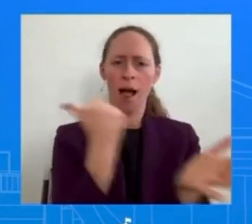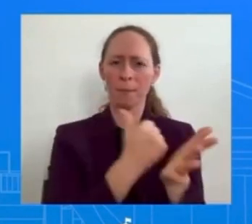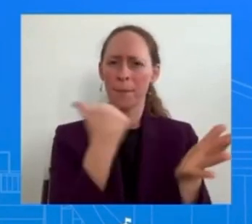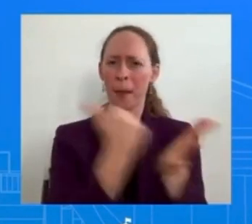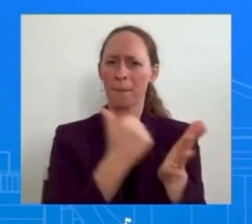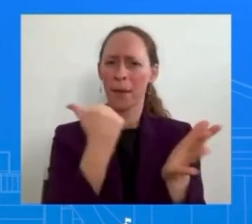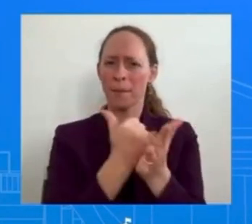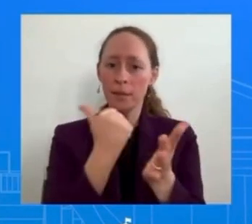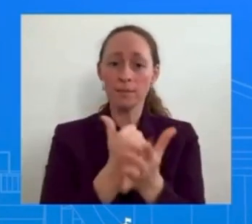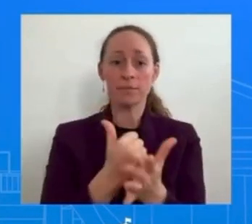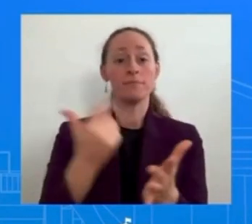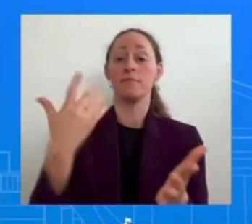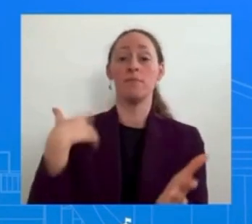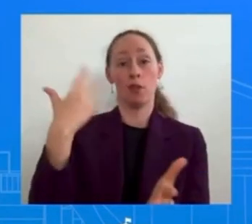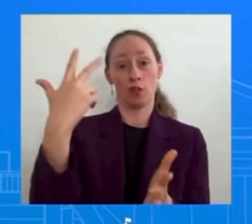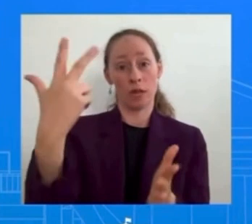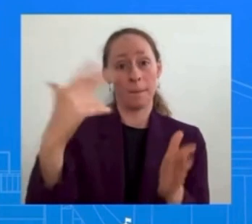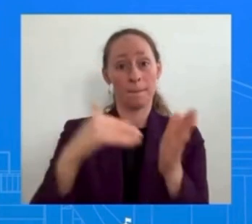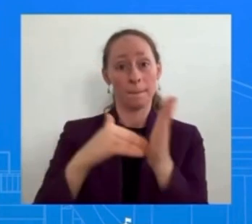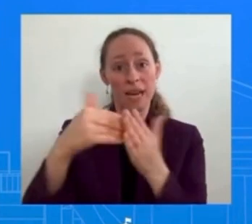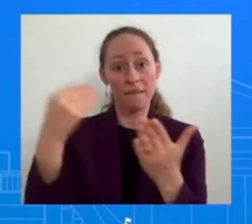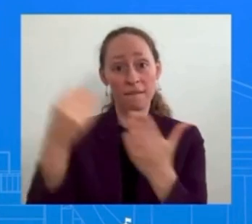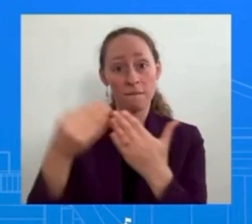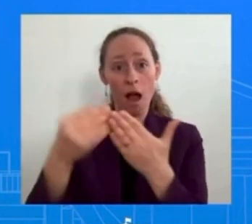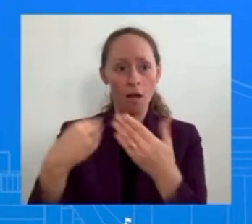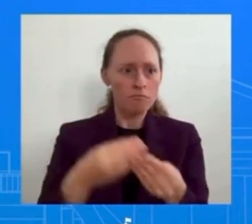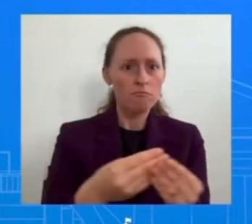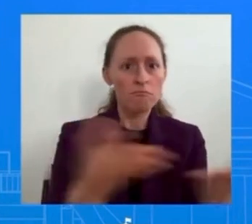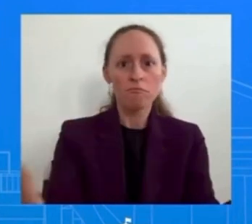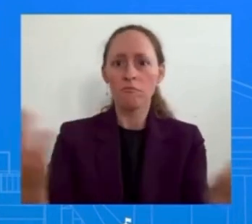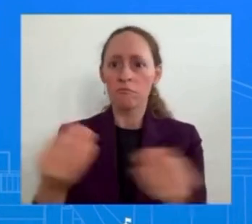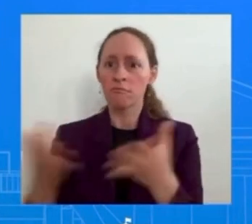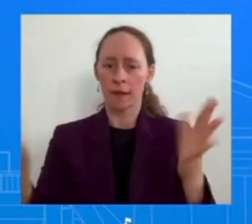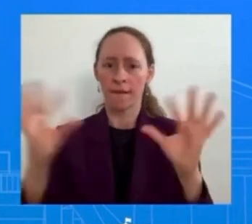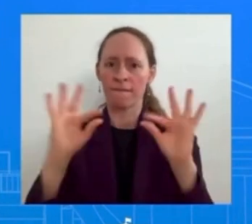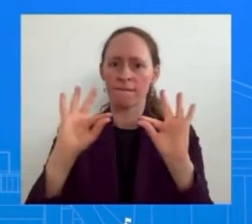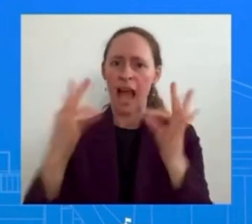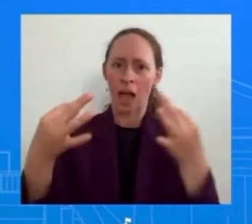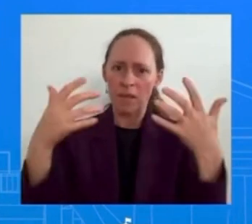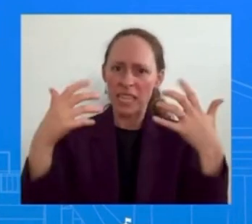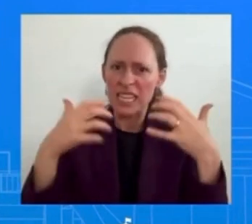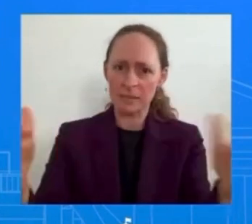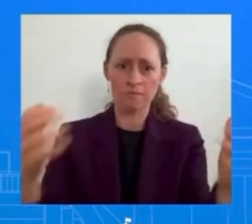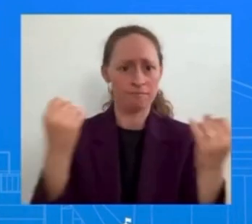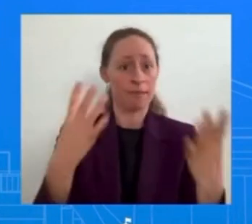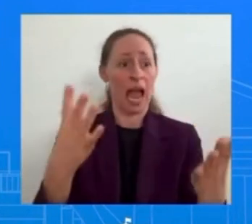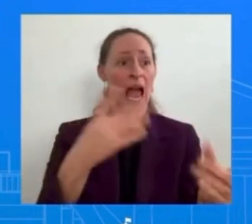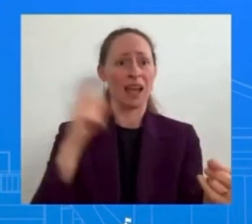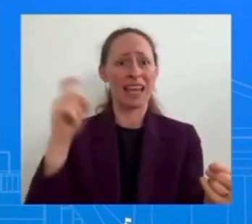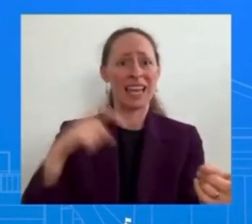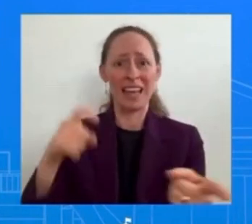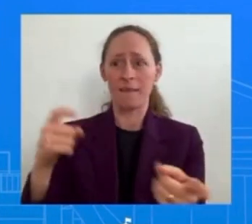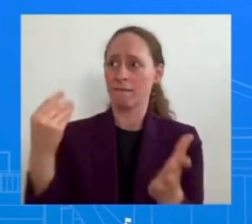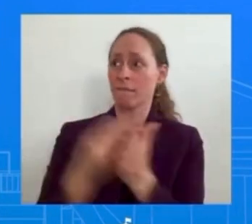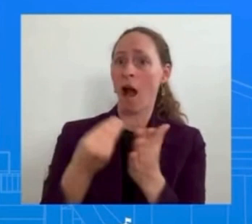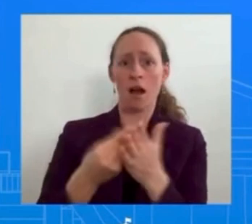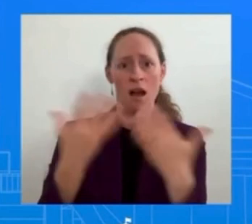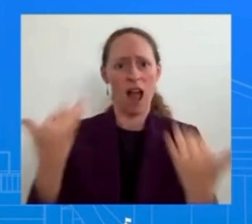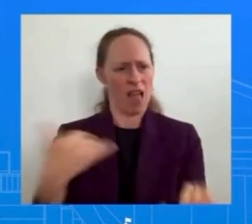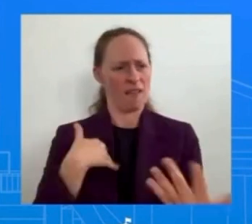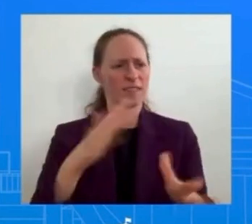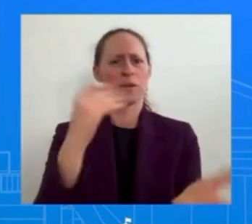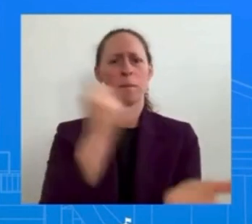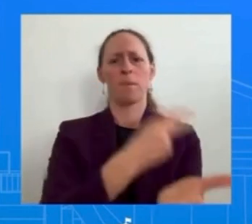1,300 registrations for assistance. We launched our Transitional Sheltering Assistance Program, and this